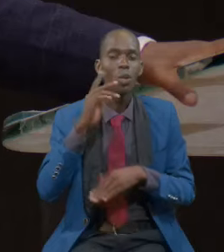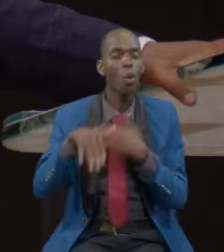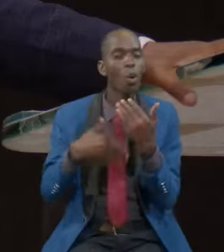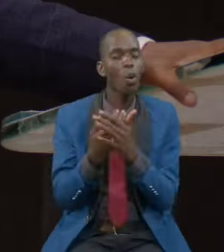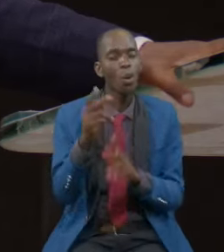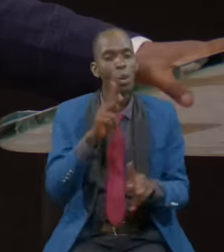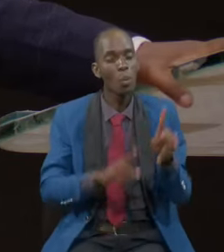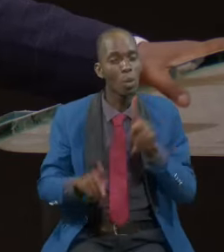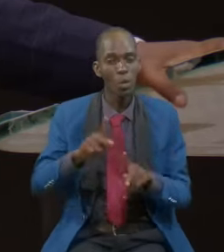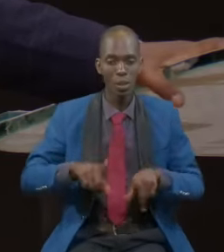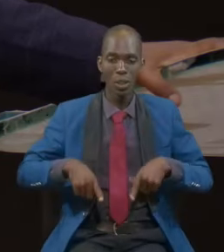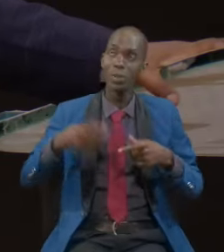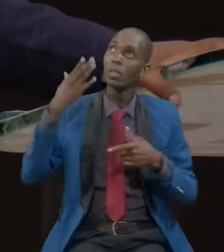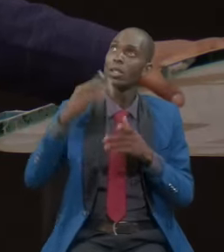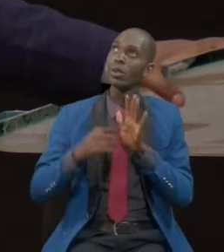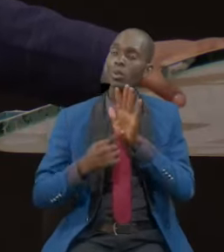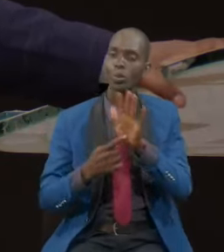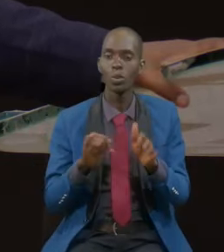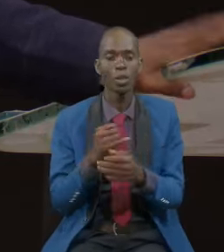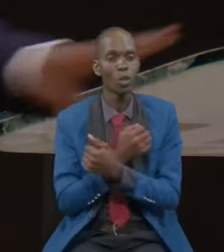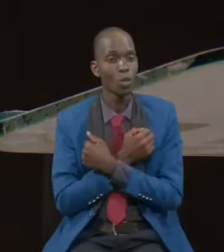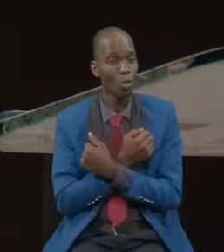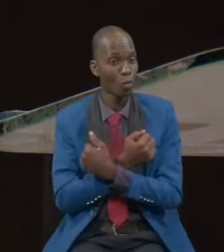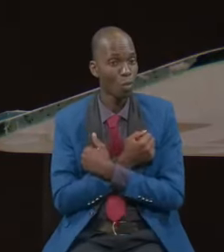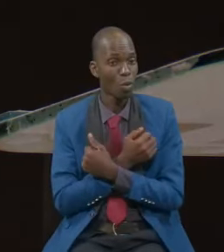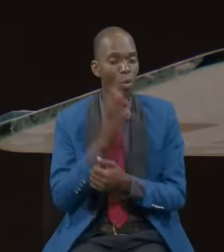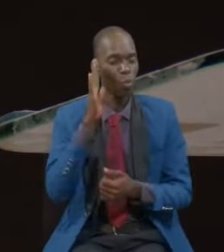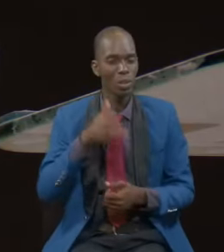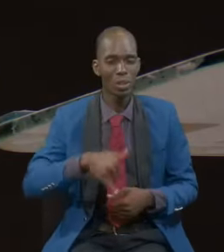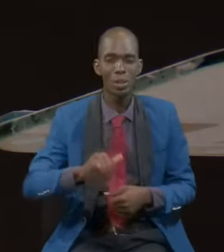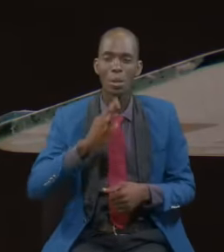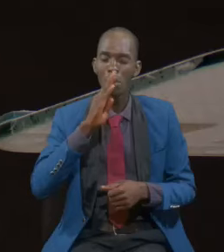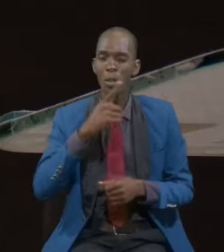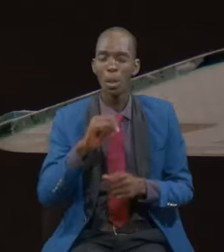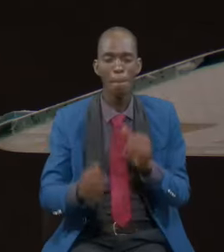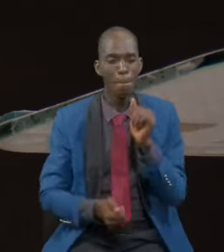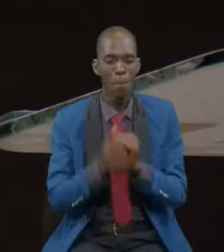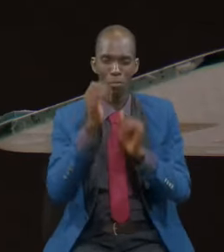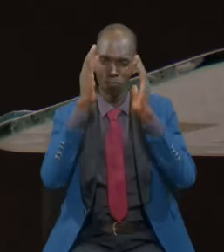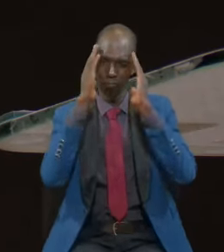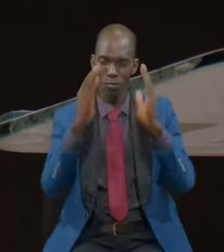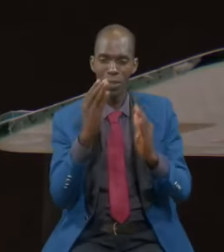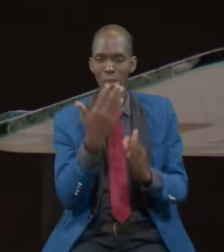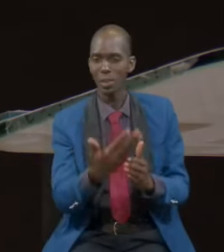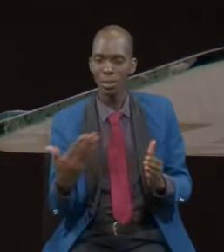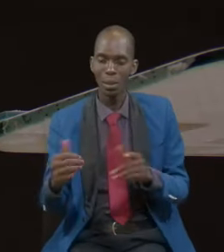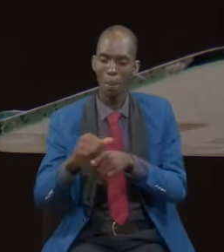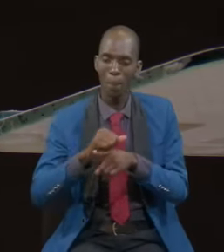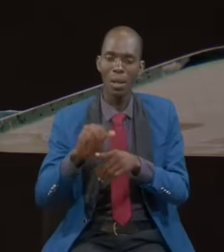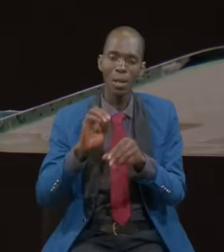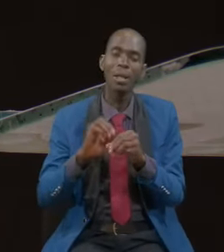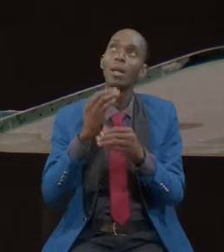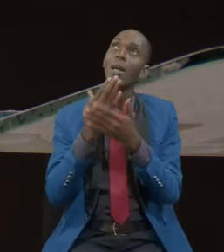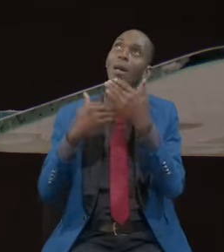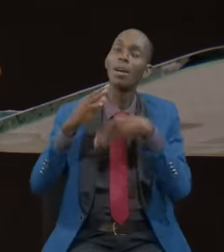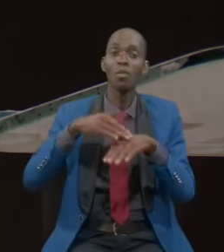the great thing, the central thing in heaven. You know why? God is